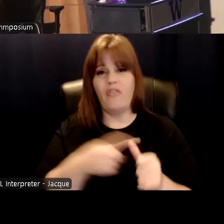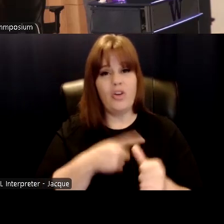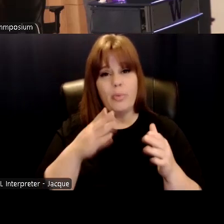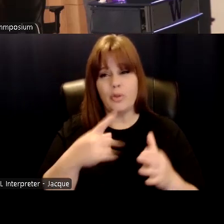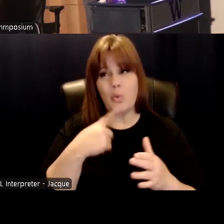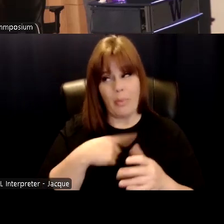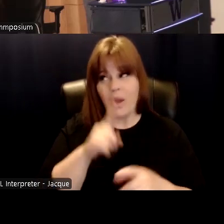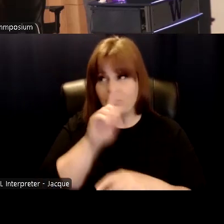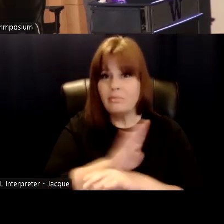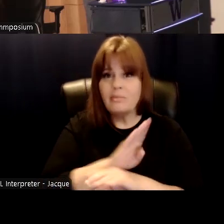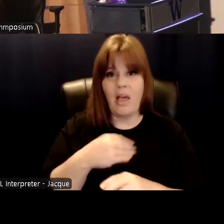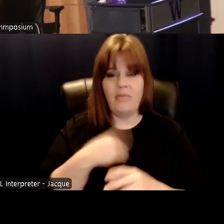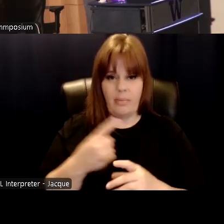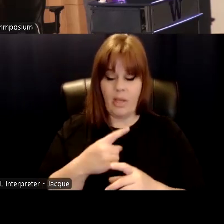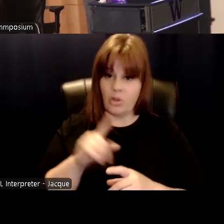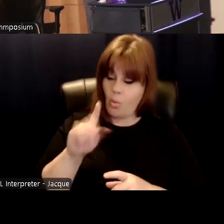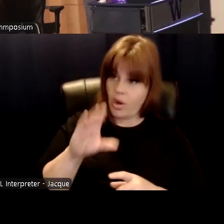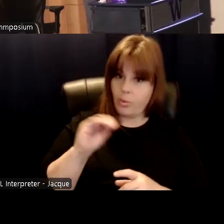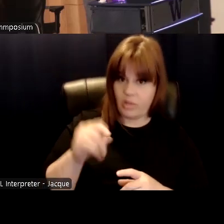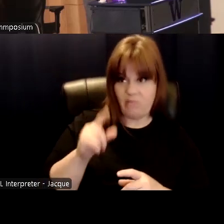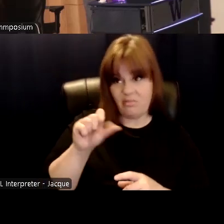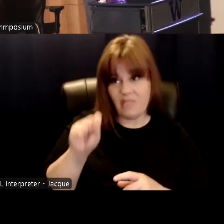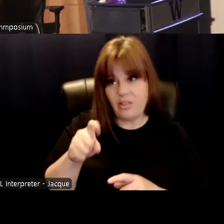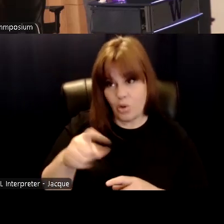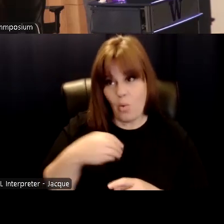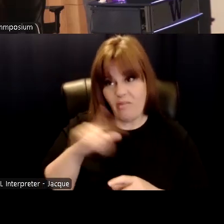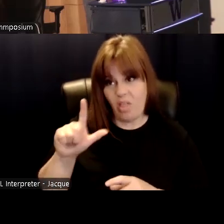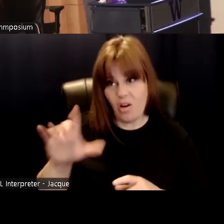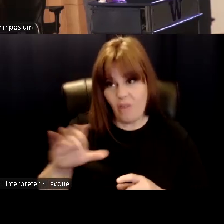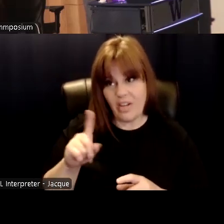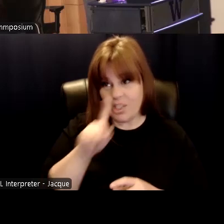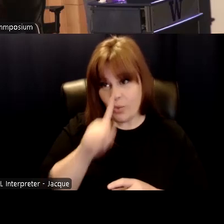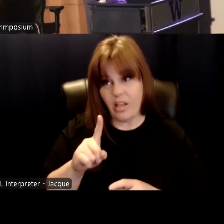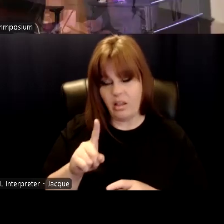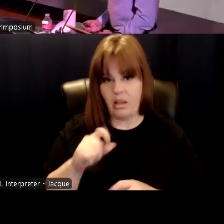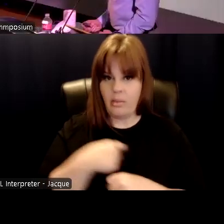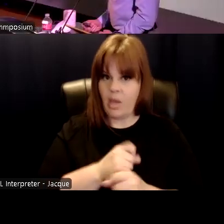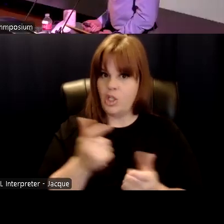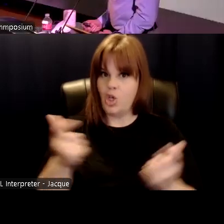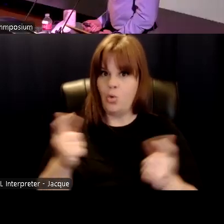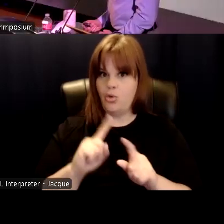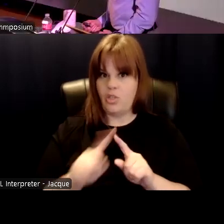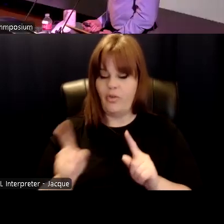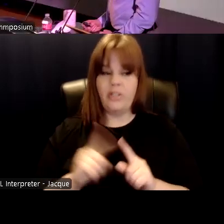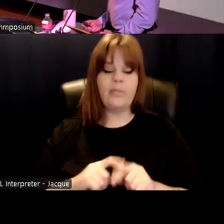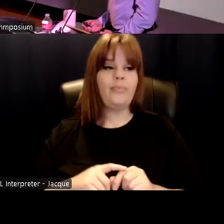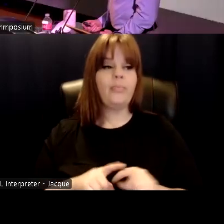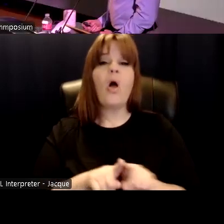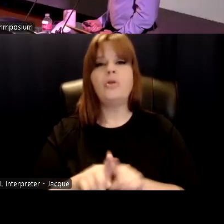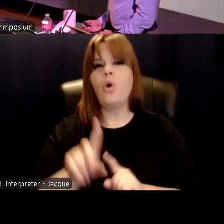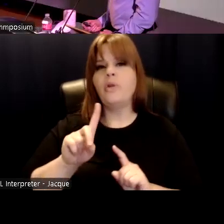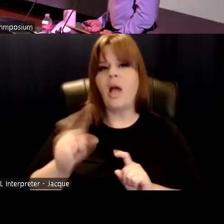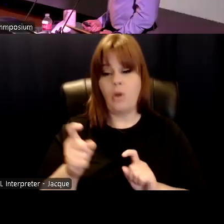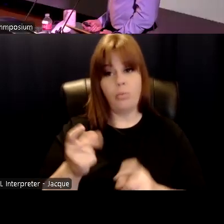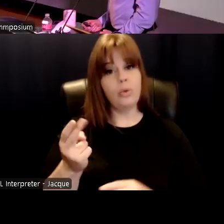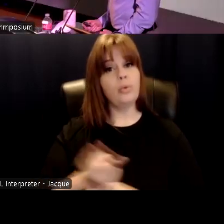them 100% you have something, you have long COVID, it's real, like that makes a big difference. Also, diagnosis is useful